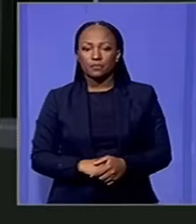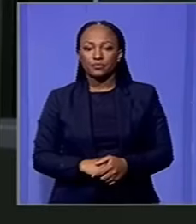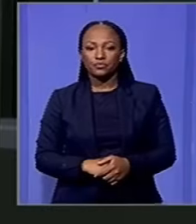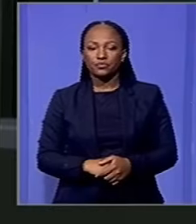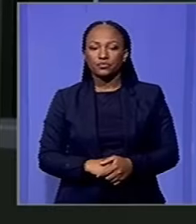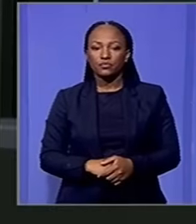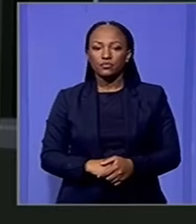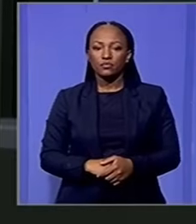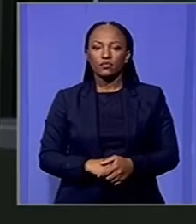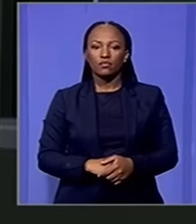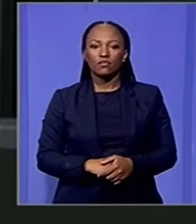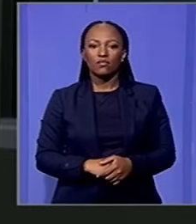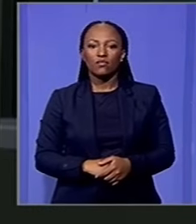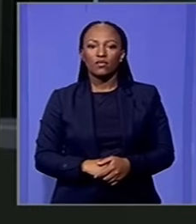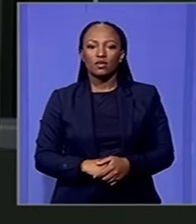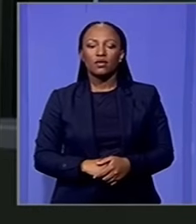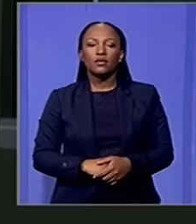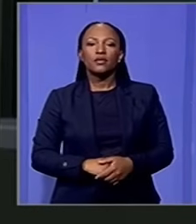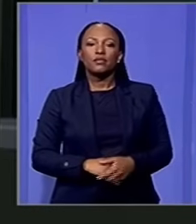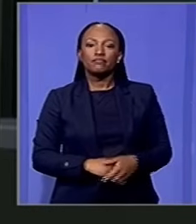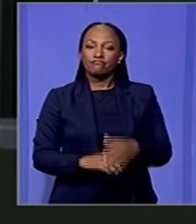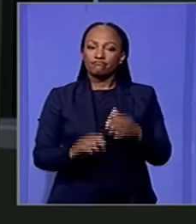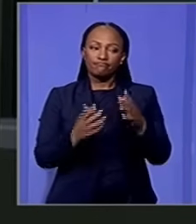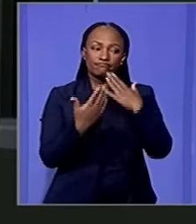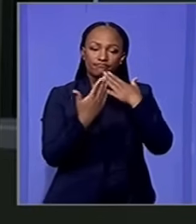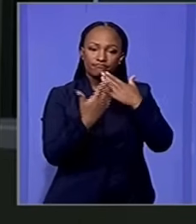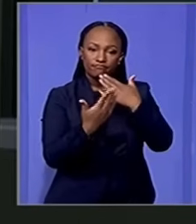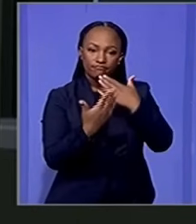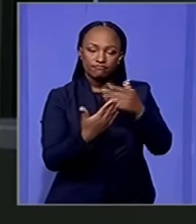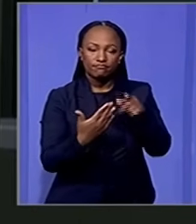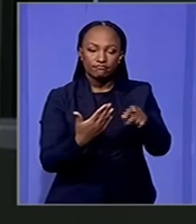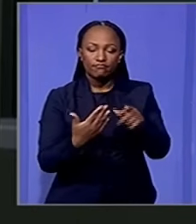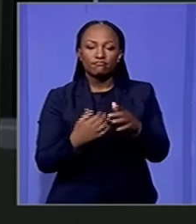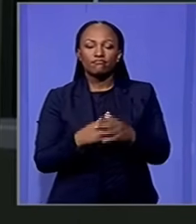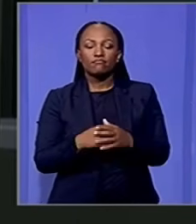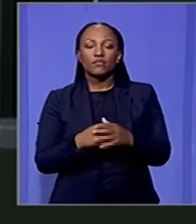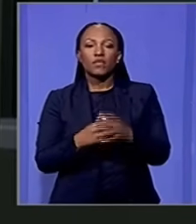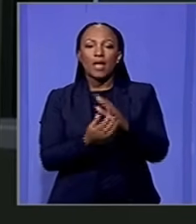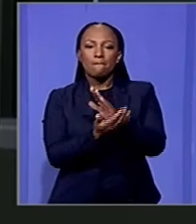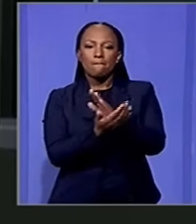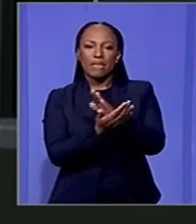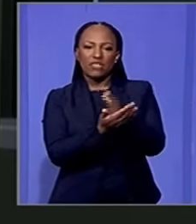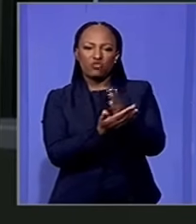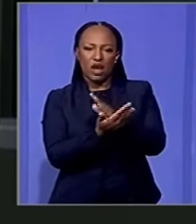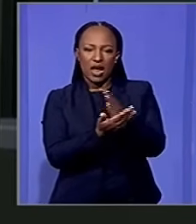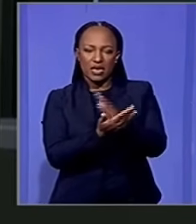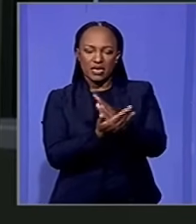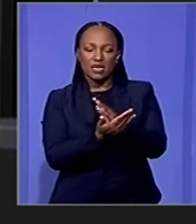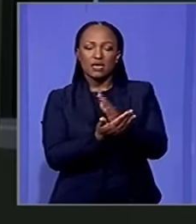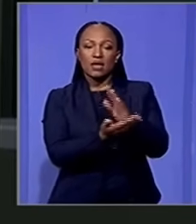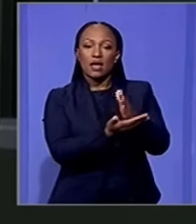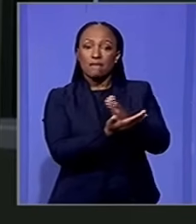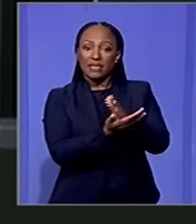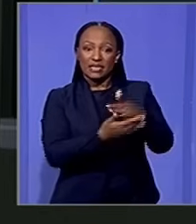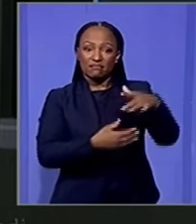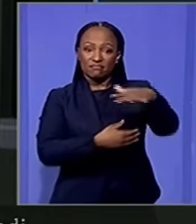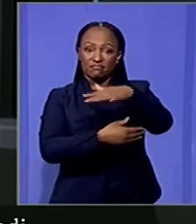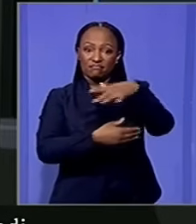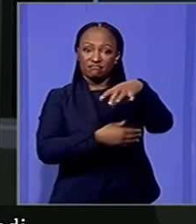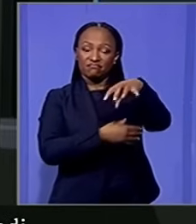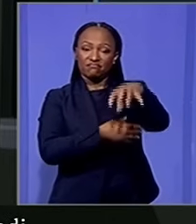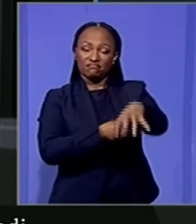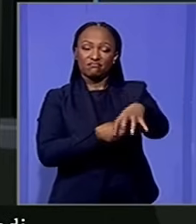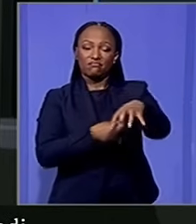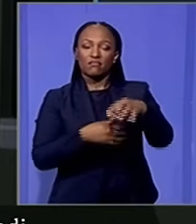Okay, so akore le boga bjale ka go boletše re tla thwe go tšwa le lena from Midrand Gallagher Estate fa re rile